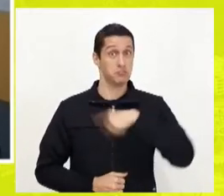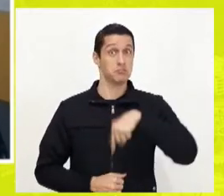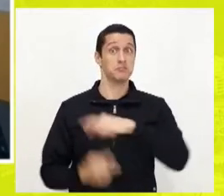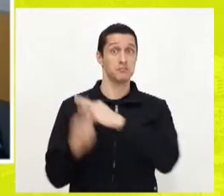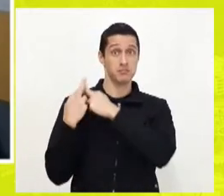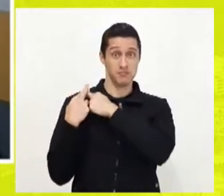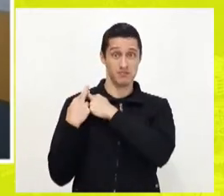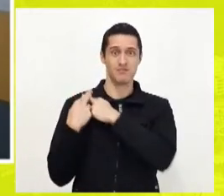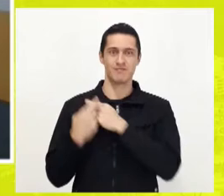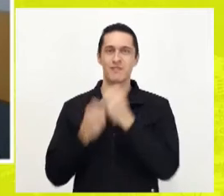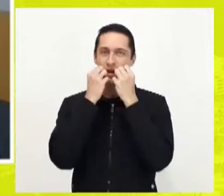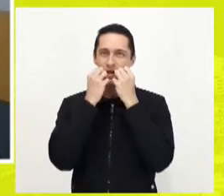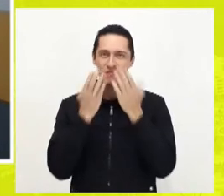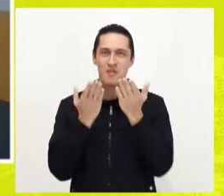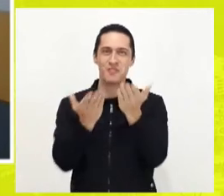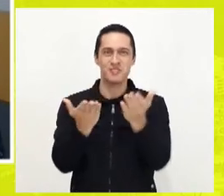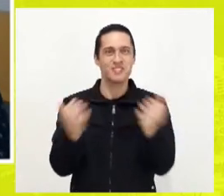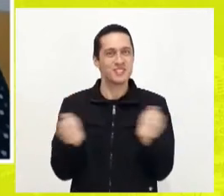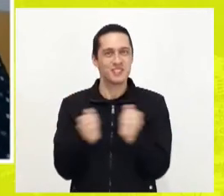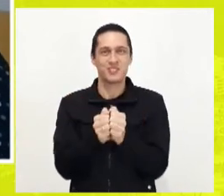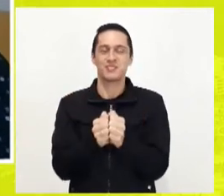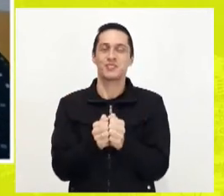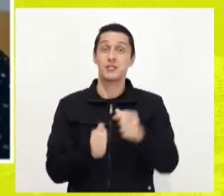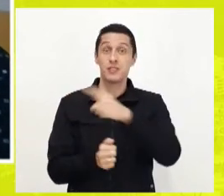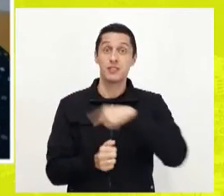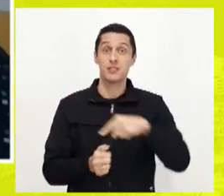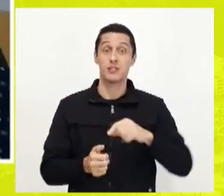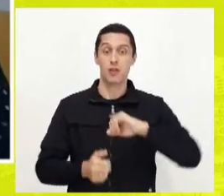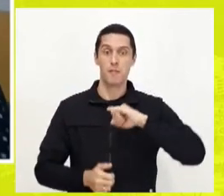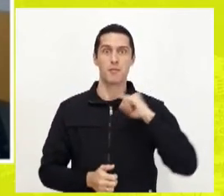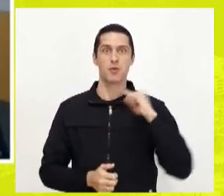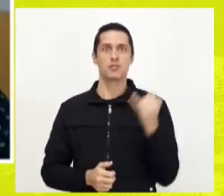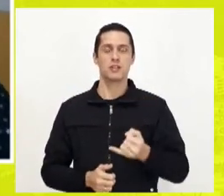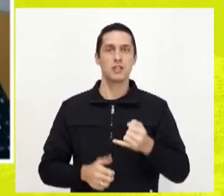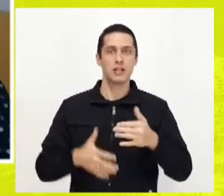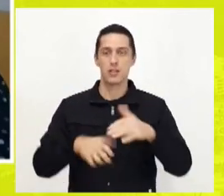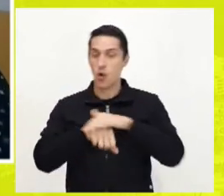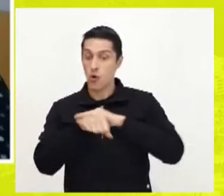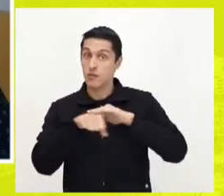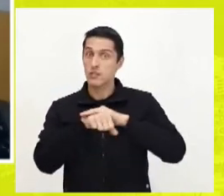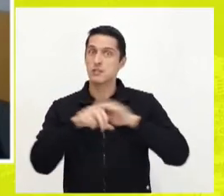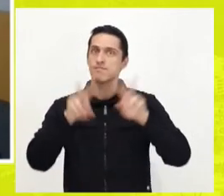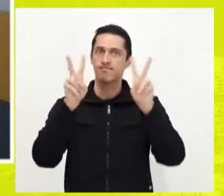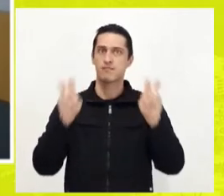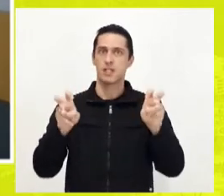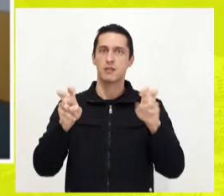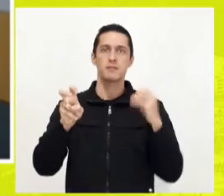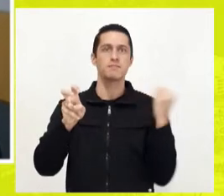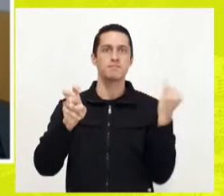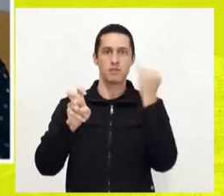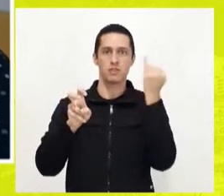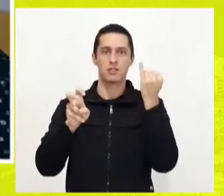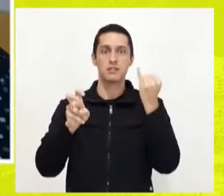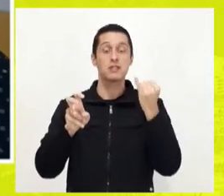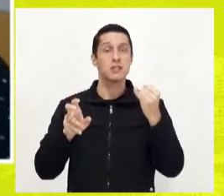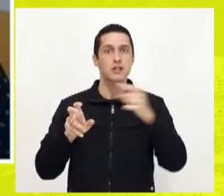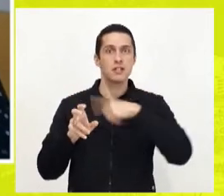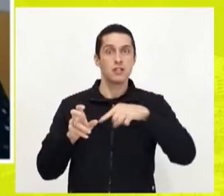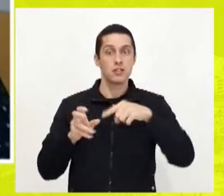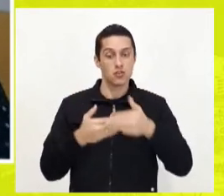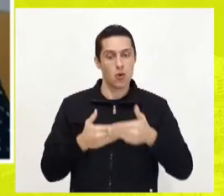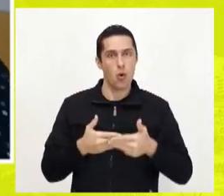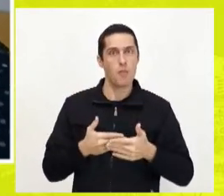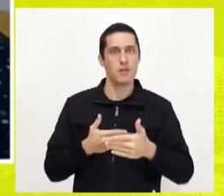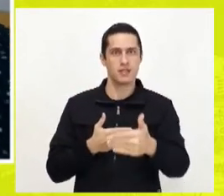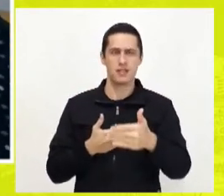responsibility it's really good to have you here to have the opportunity to talk about the subject to kick-start this